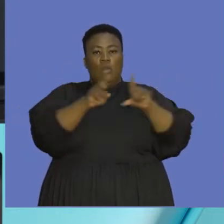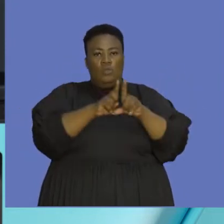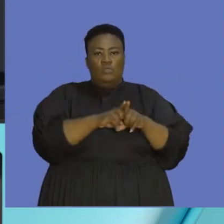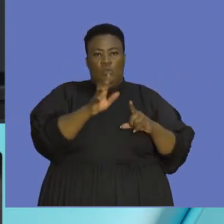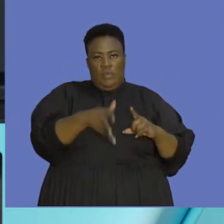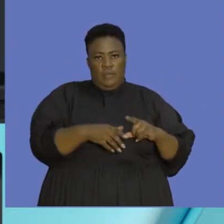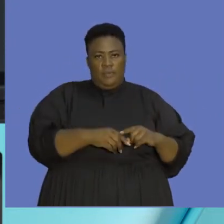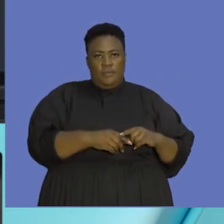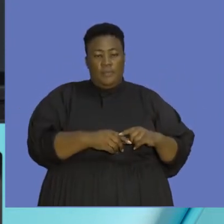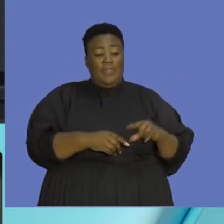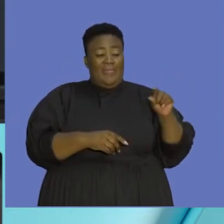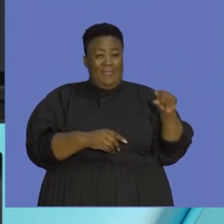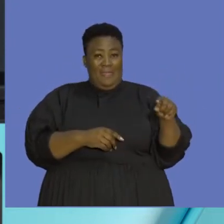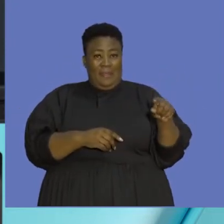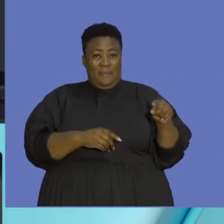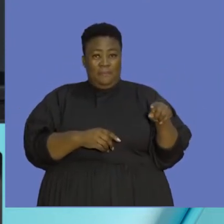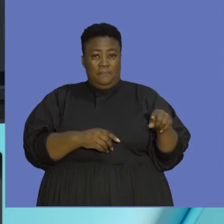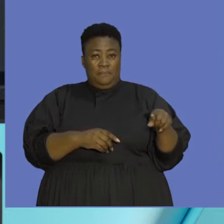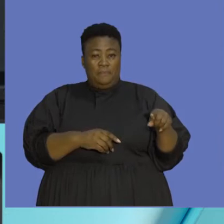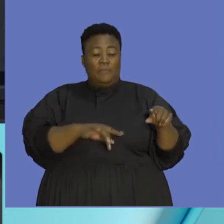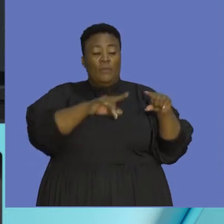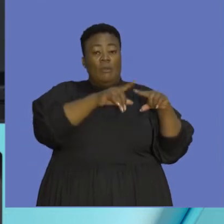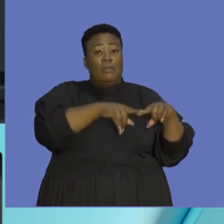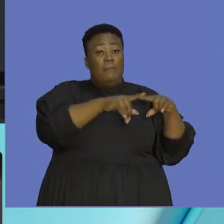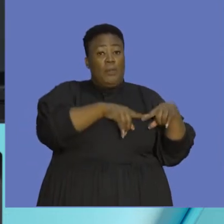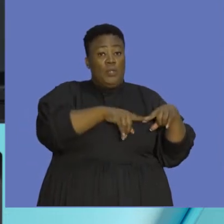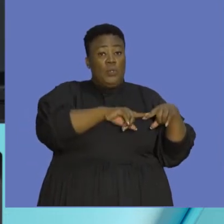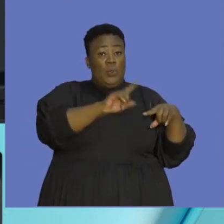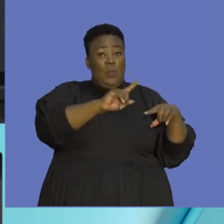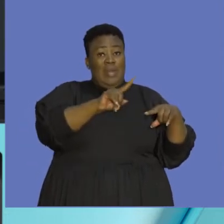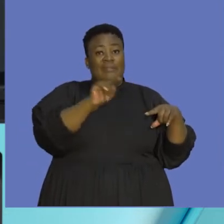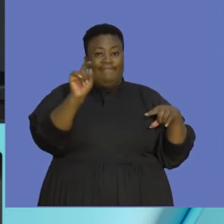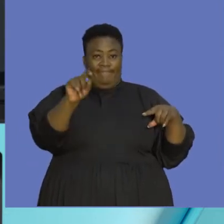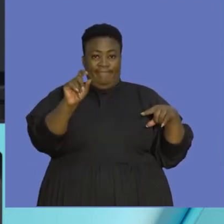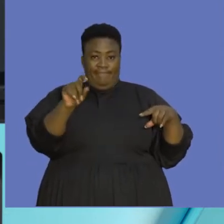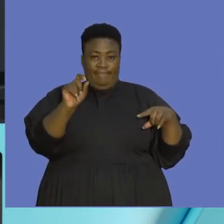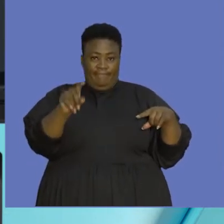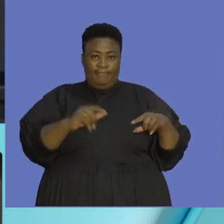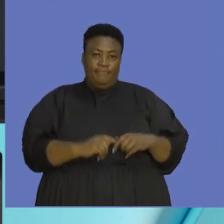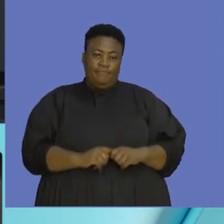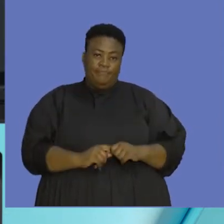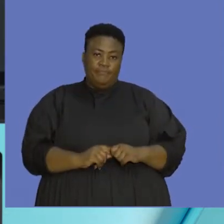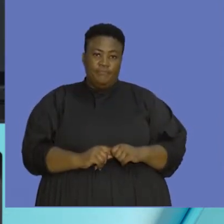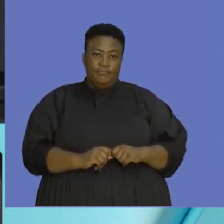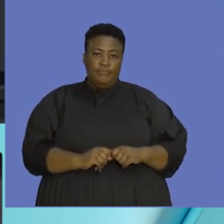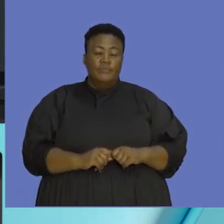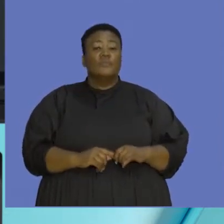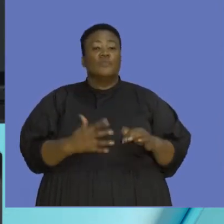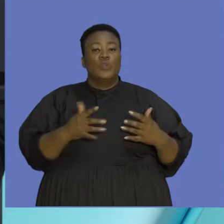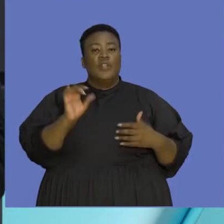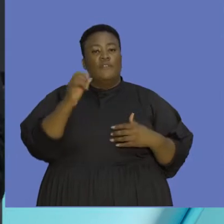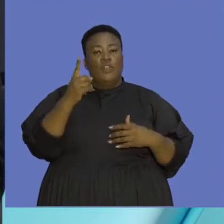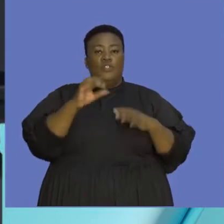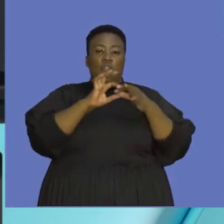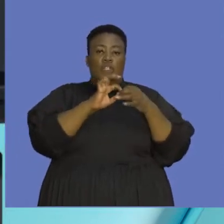okay? Acceleration depends on the net force. So that's the first